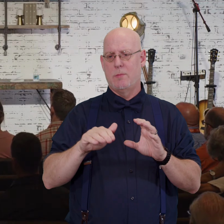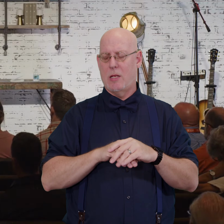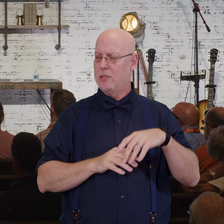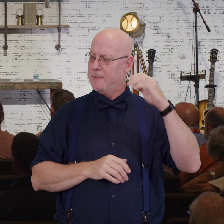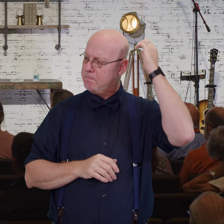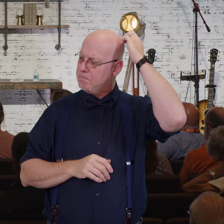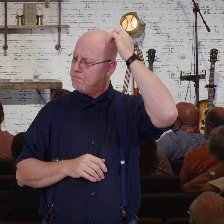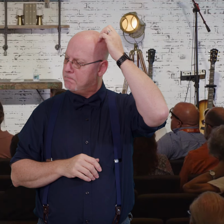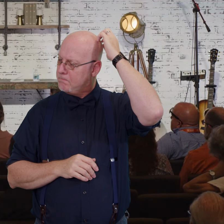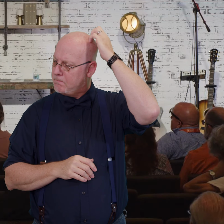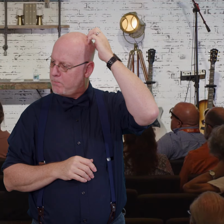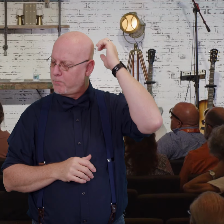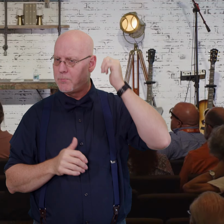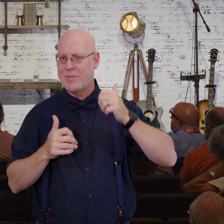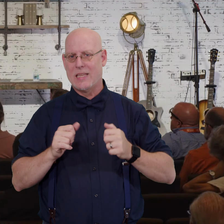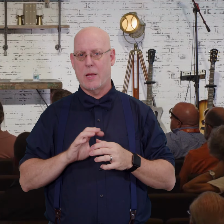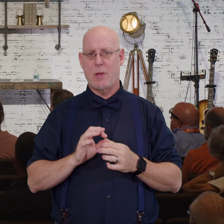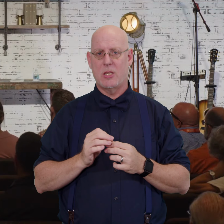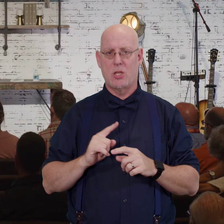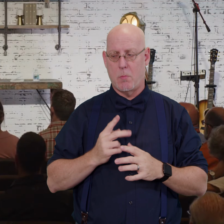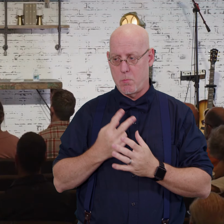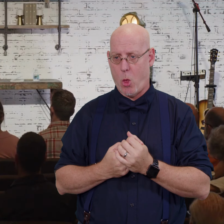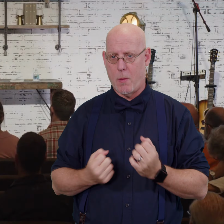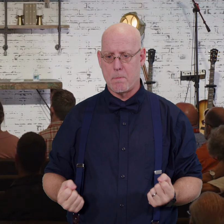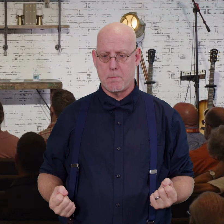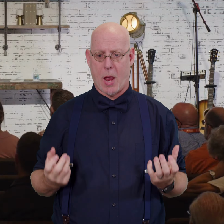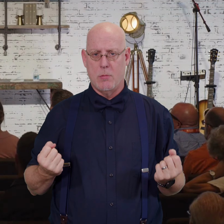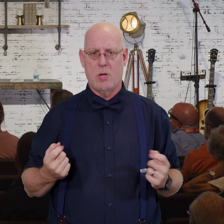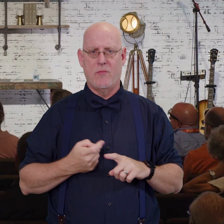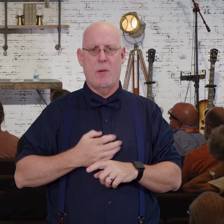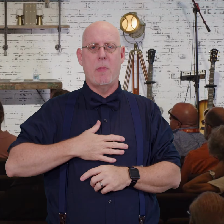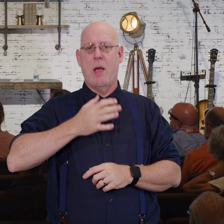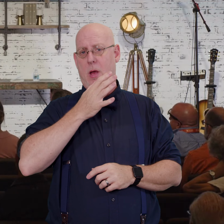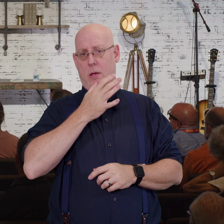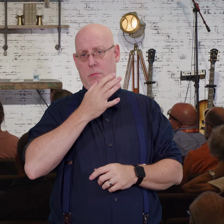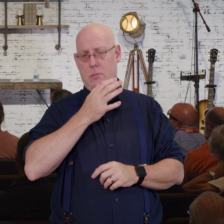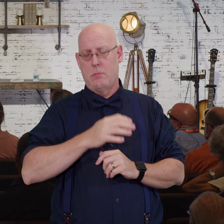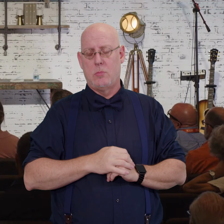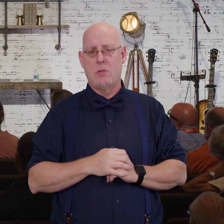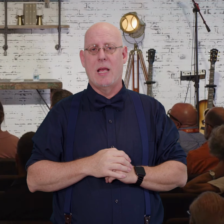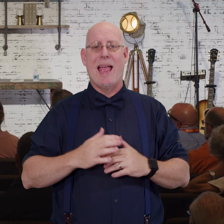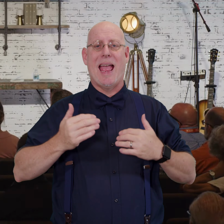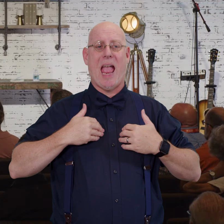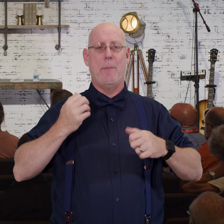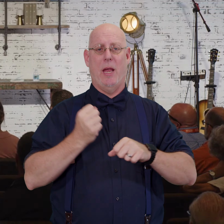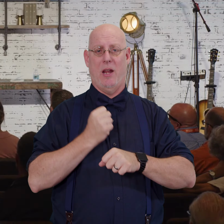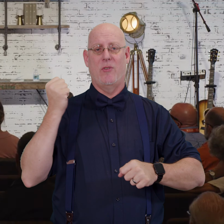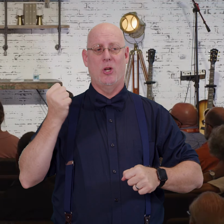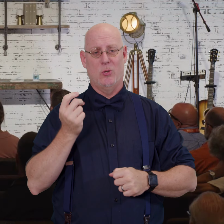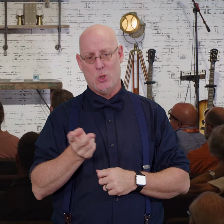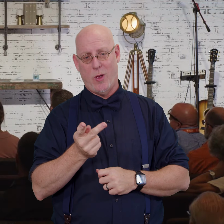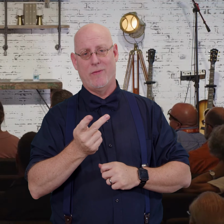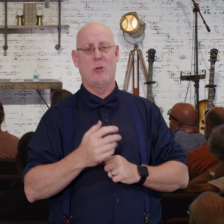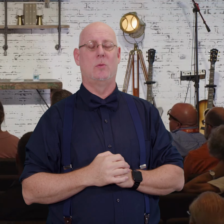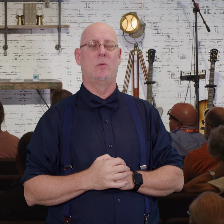think. And a text comes in. We both have our phones. A text comes in from my mom. Happy anniversary, you